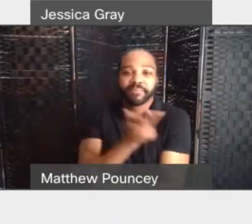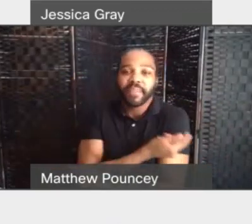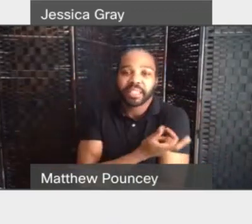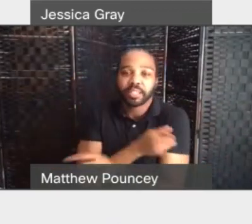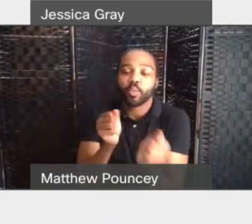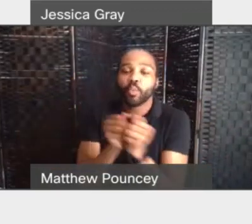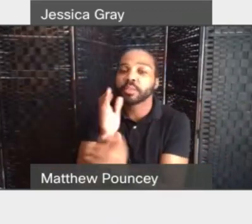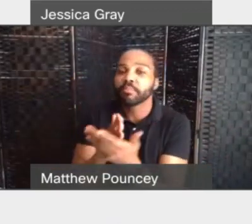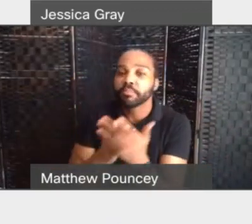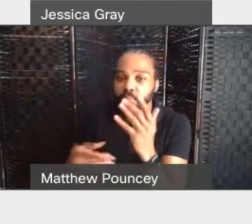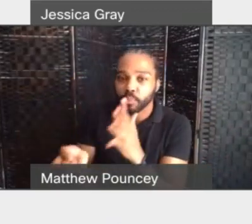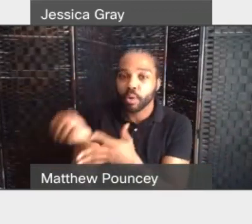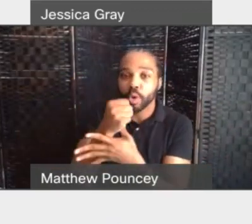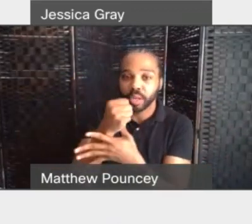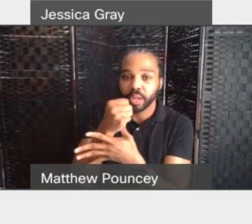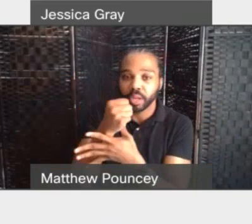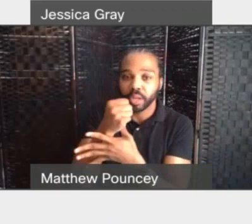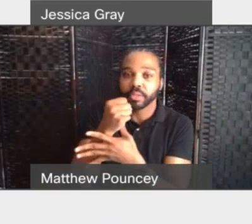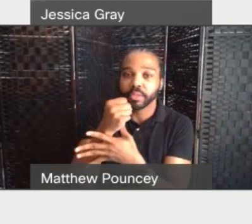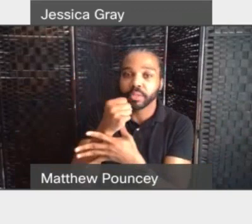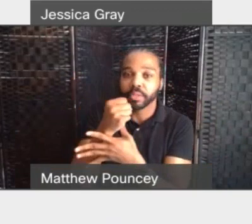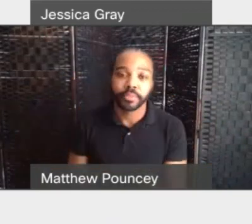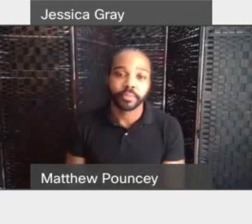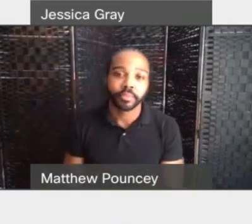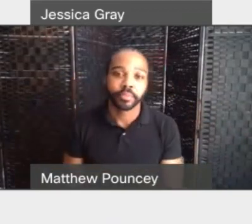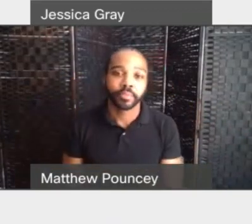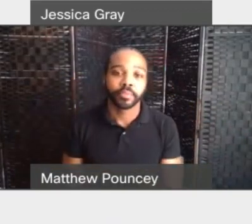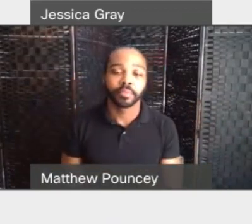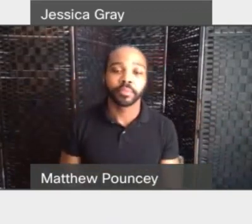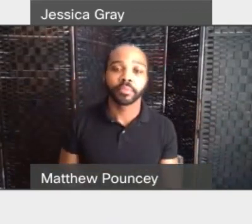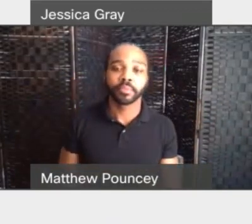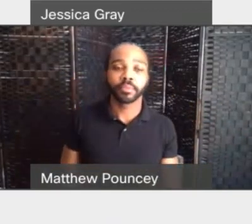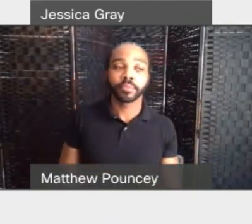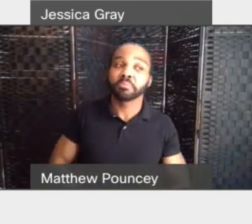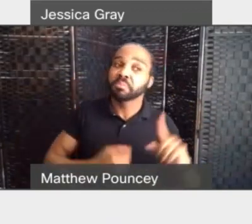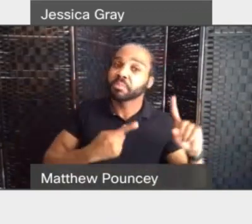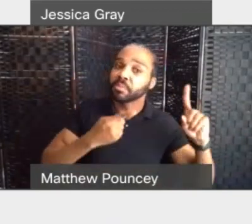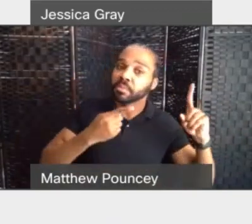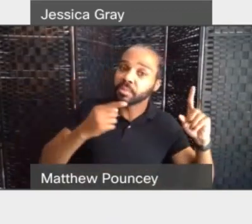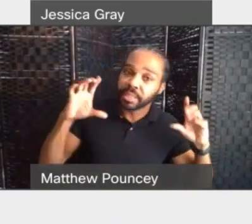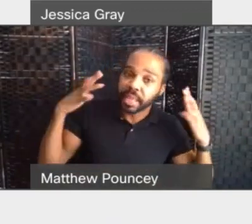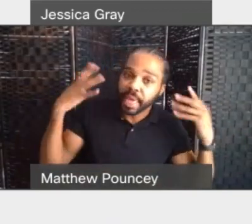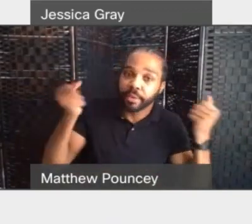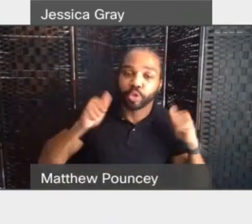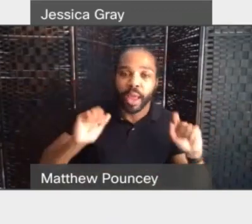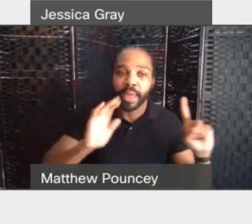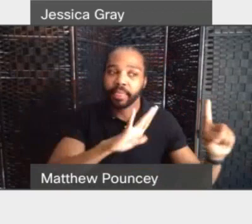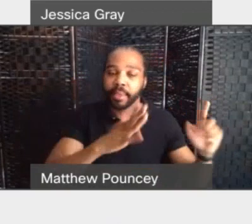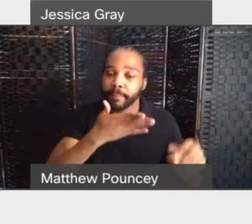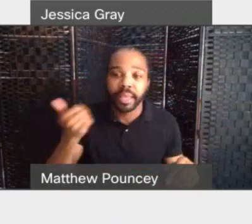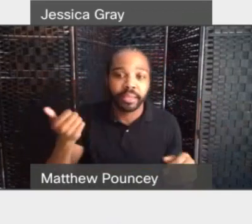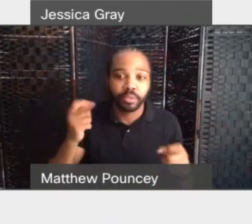priorities. So they are doing their best to get it out to everyone. The reality is